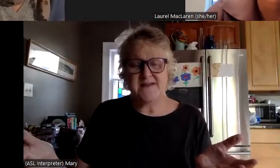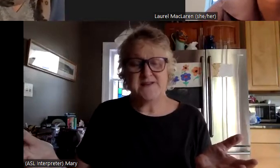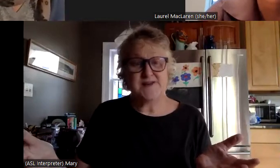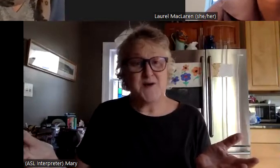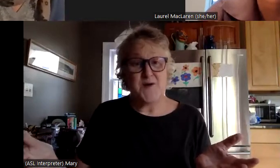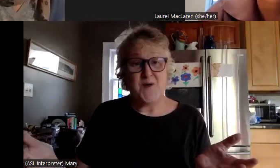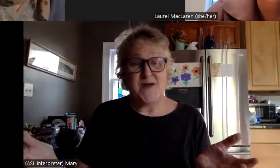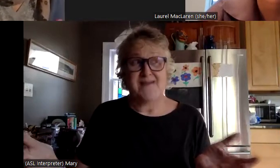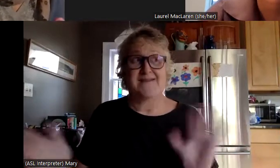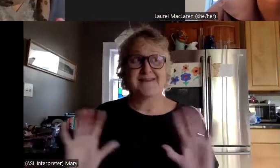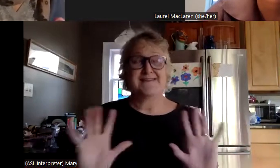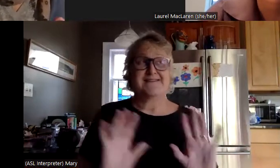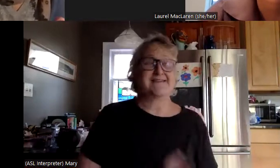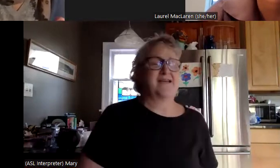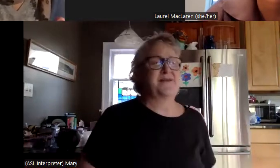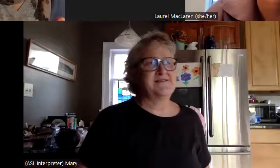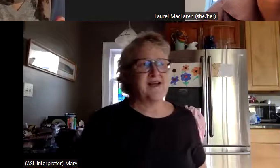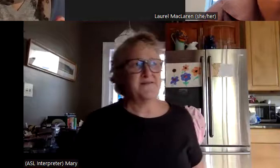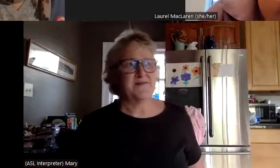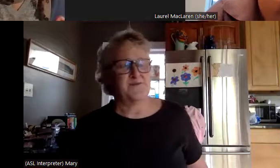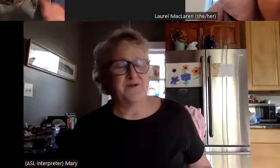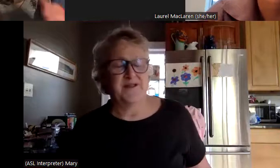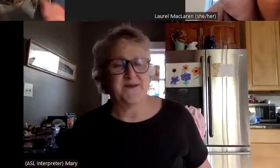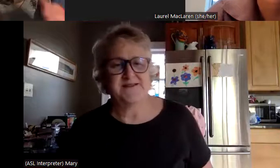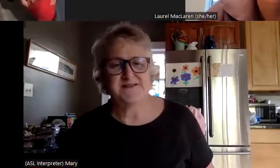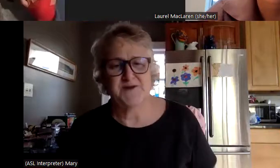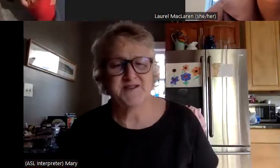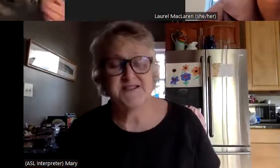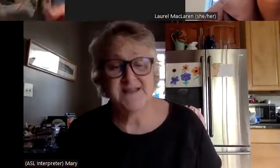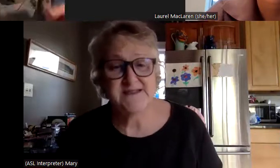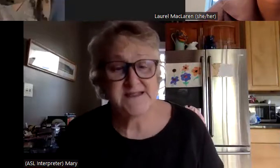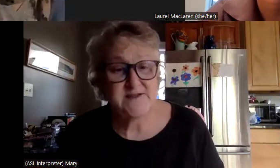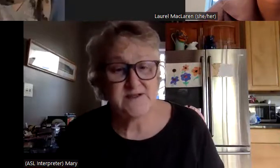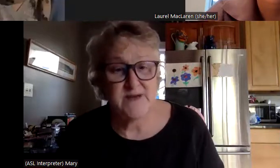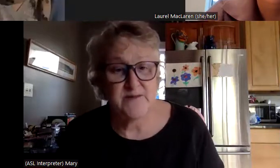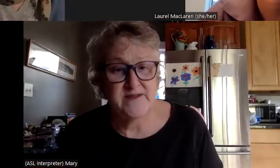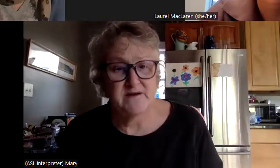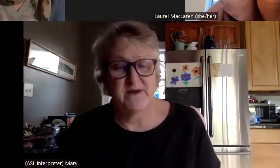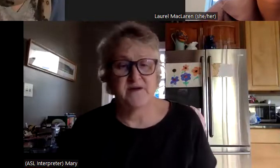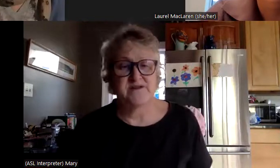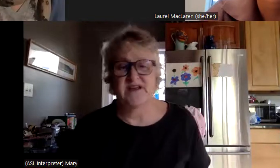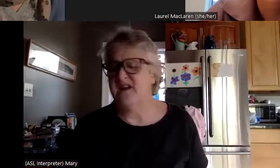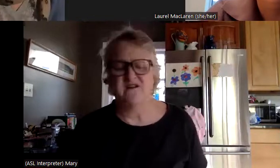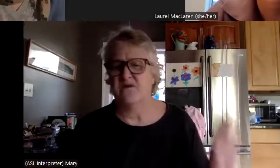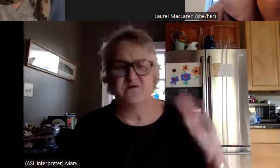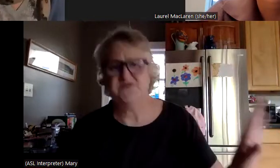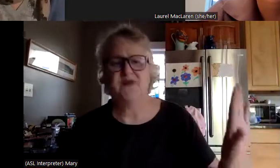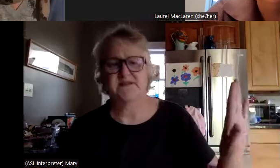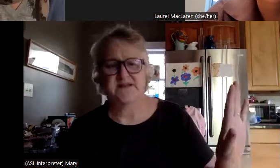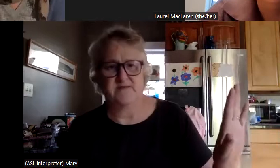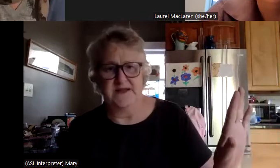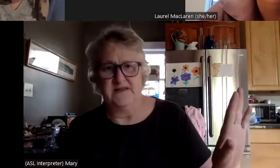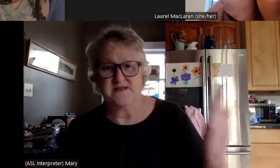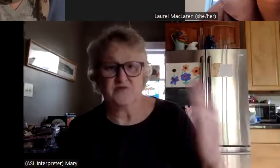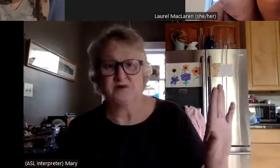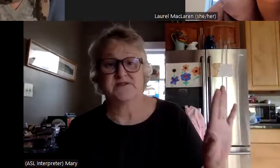And so this is, I mean, it's kind of a really amazing story. She sent the still to my brother, and my brother's like, "Yeah, no, do not